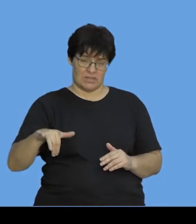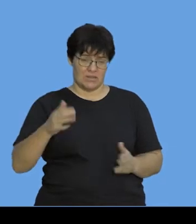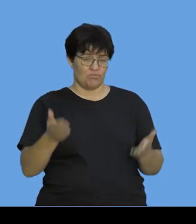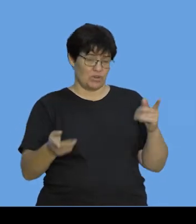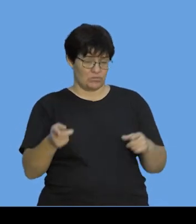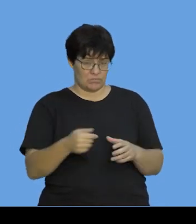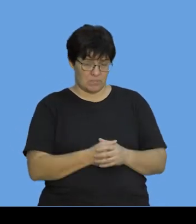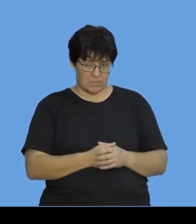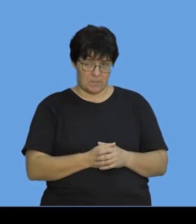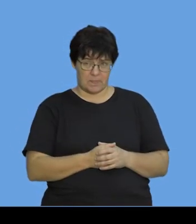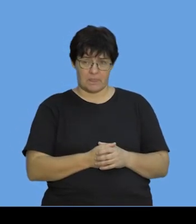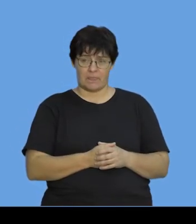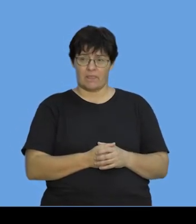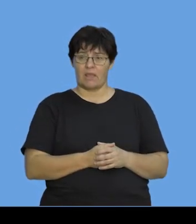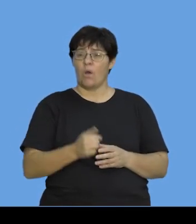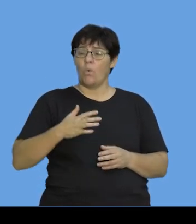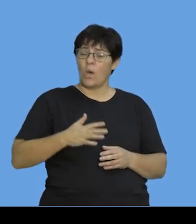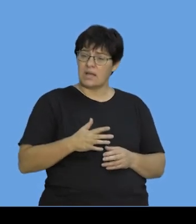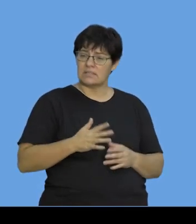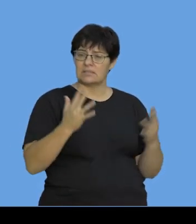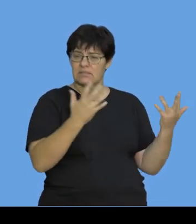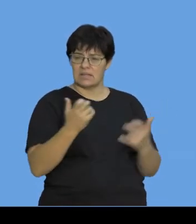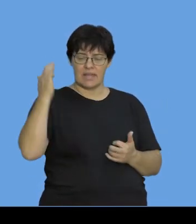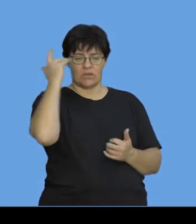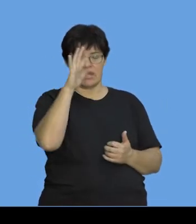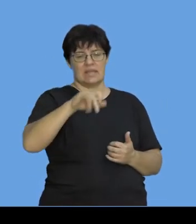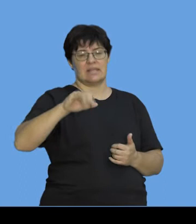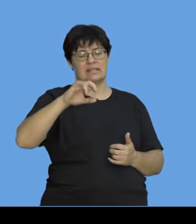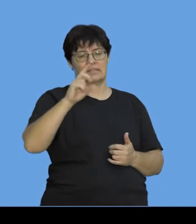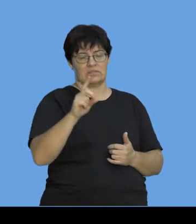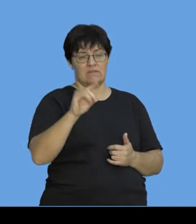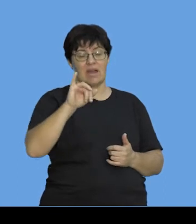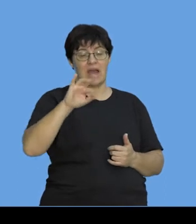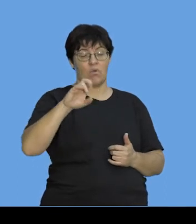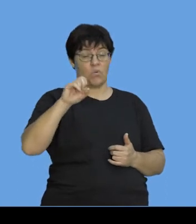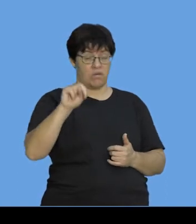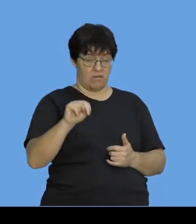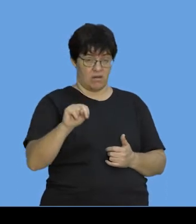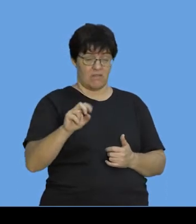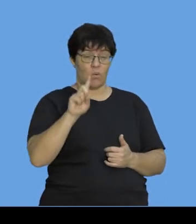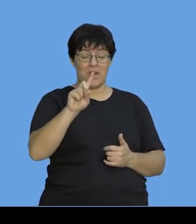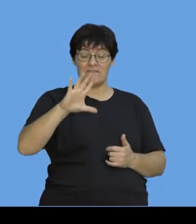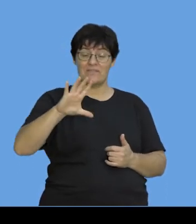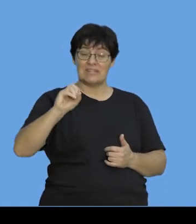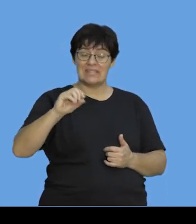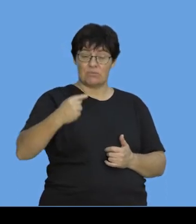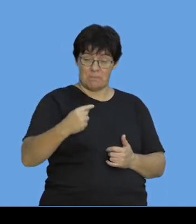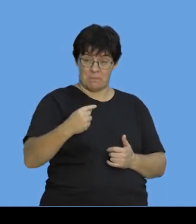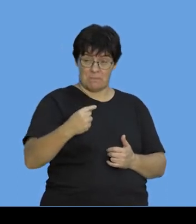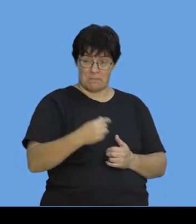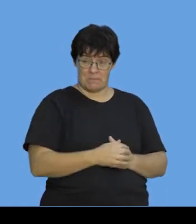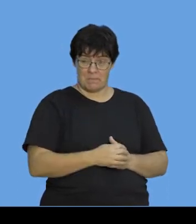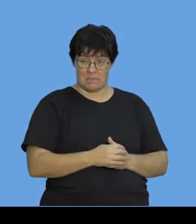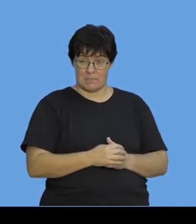the question, if we can go back, it wanted us to calculate the theoretical yield of iron if there is 150 grams of the